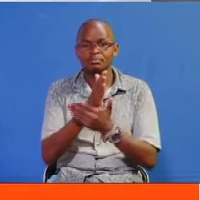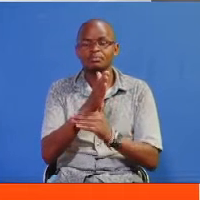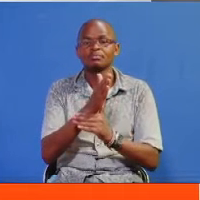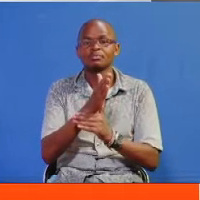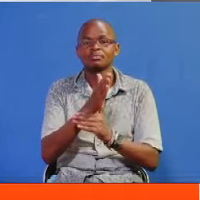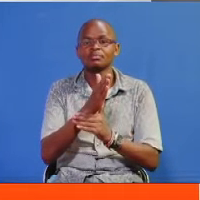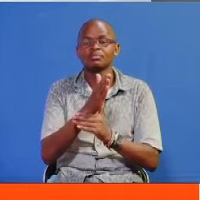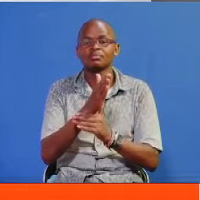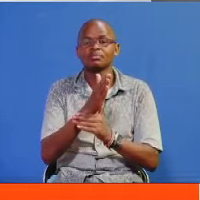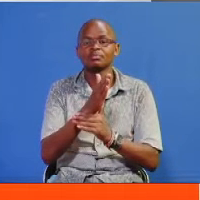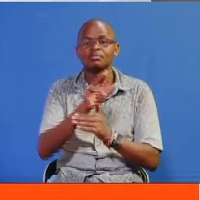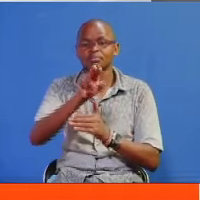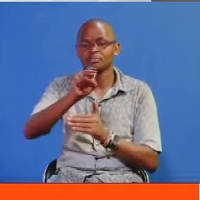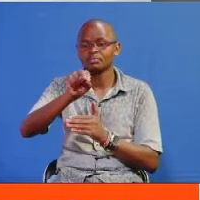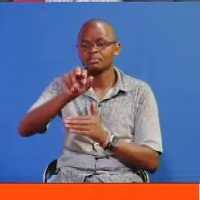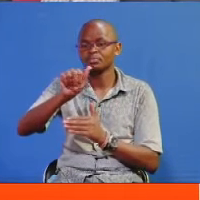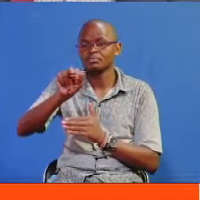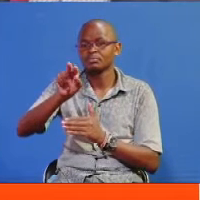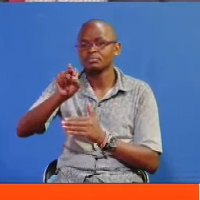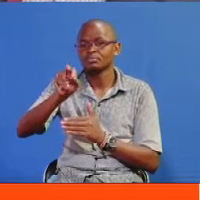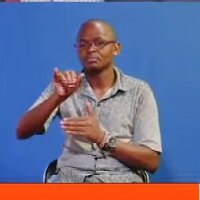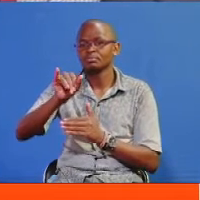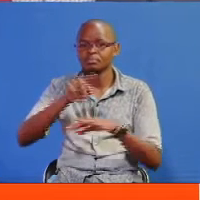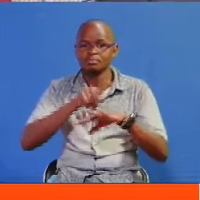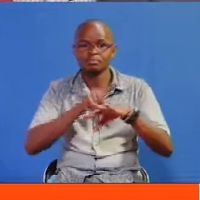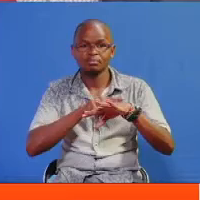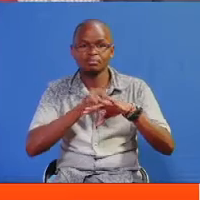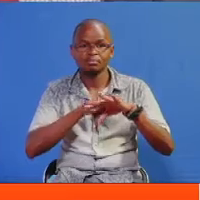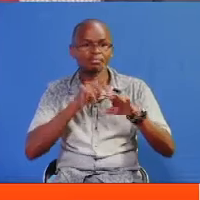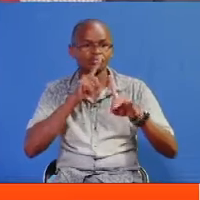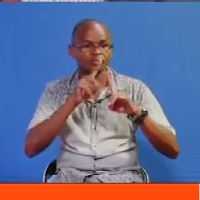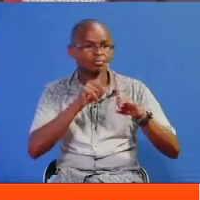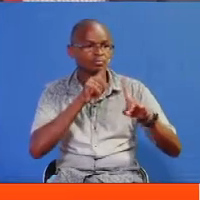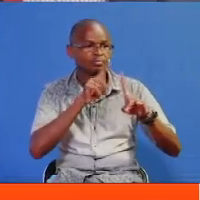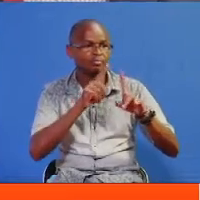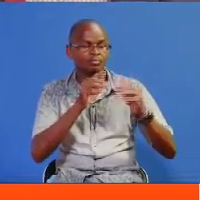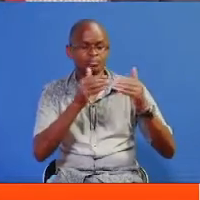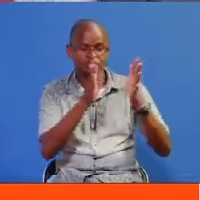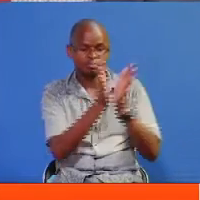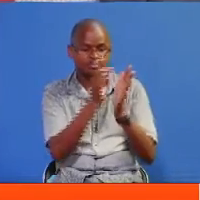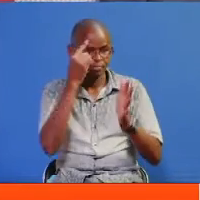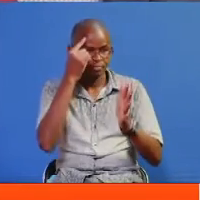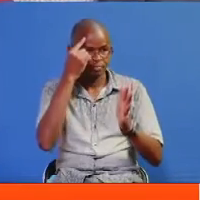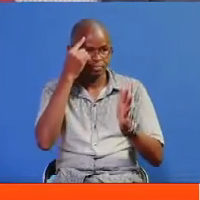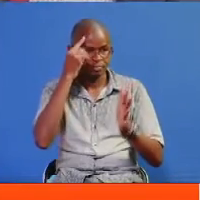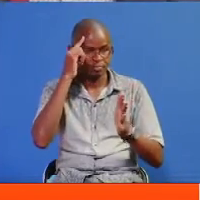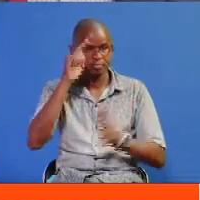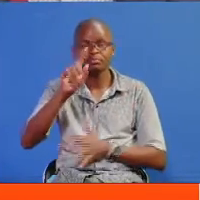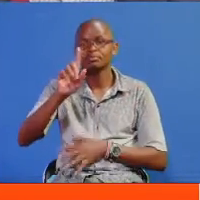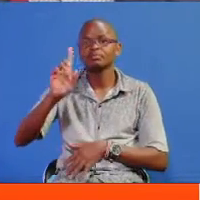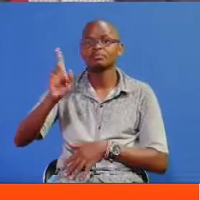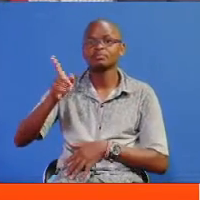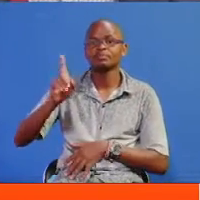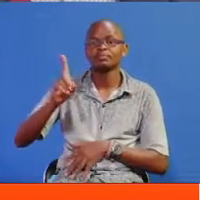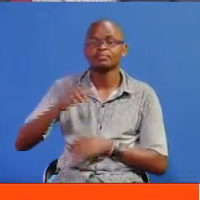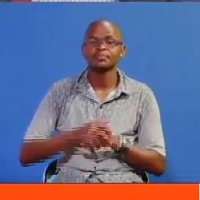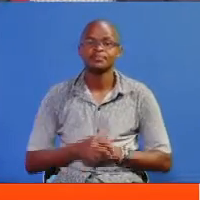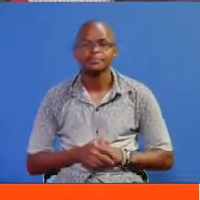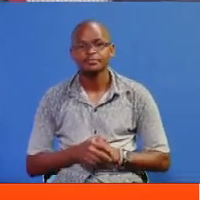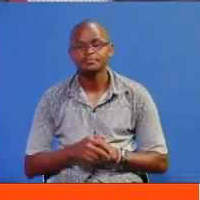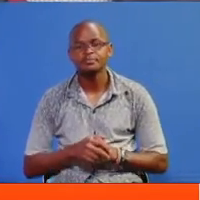afsa mkuu Nancy Macharia alipokuwa akizungumza katika jumla la mitihani Nairobi.